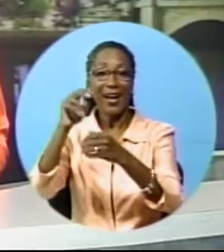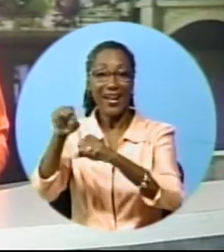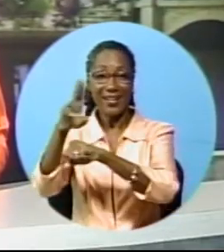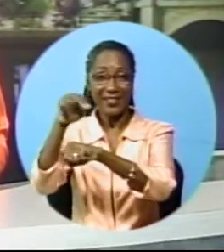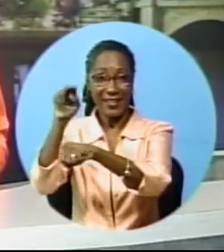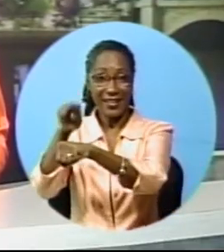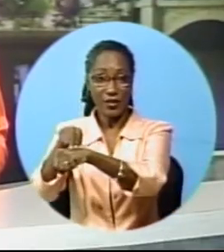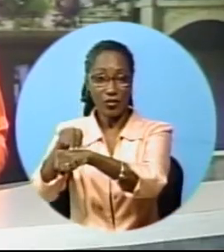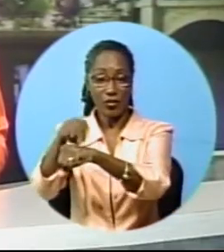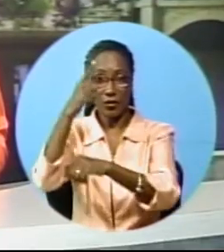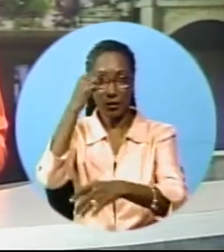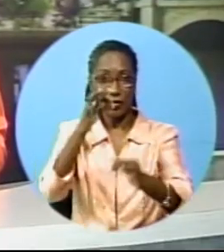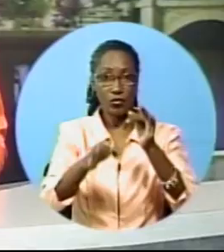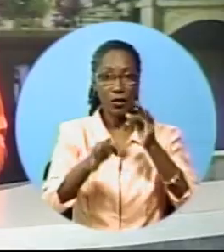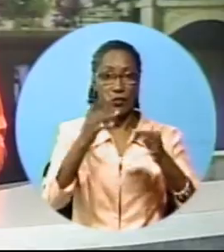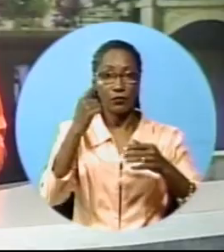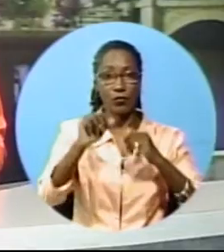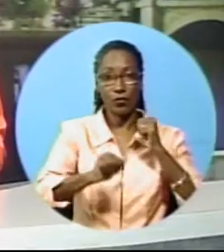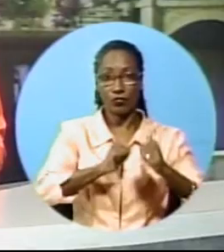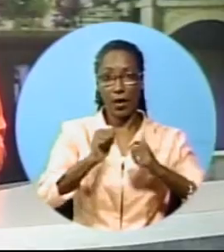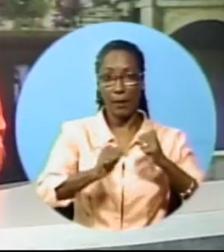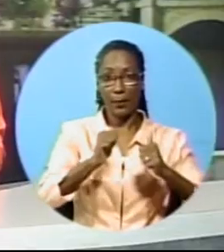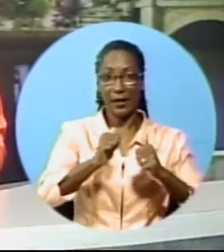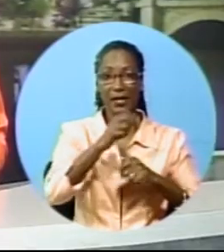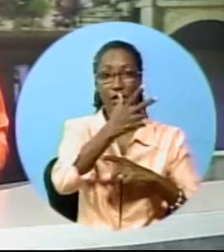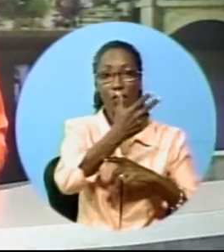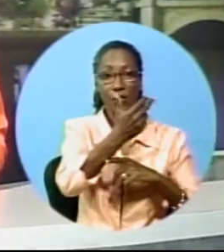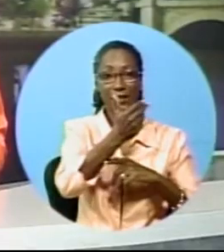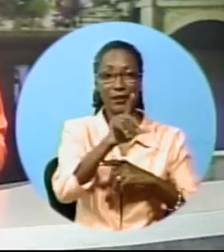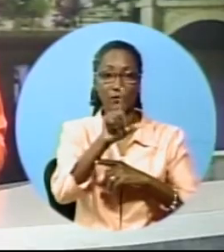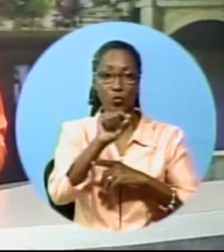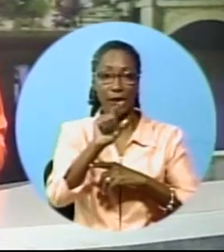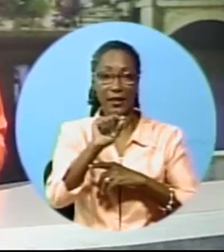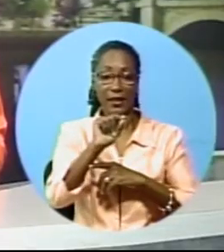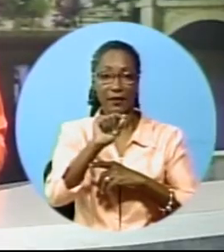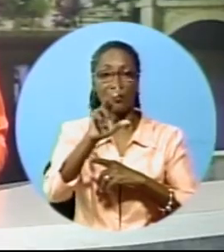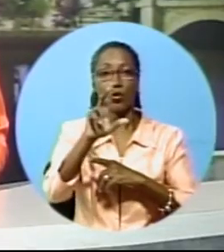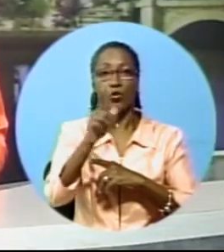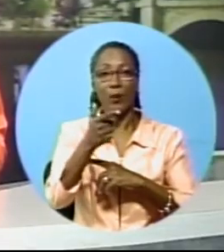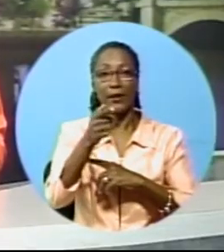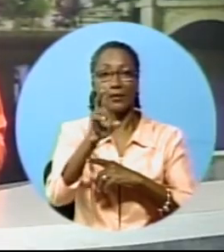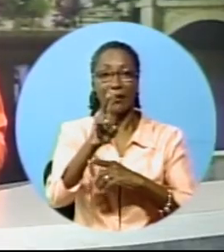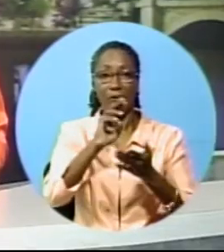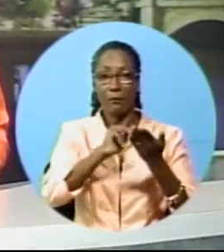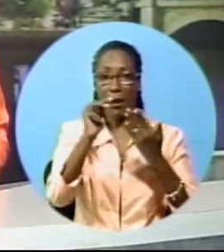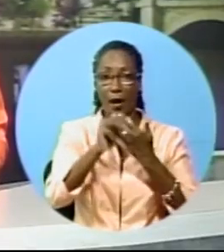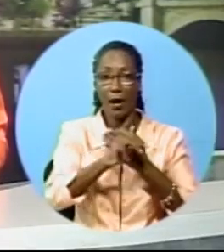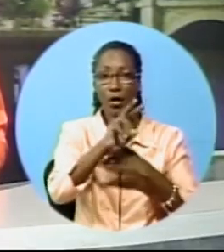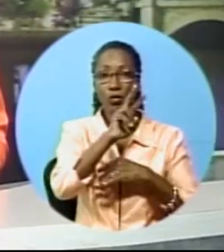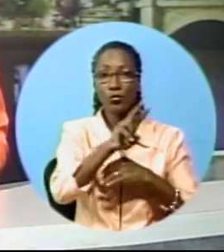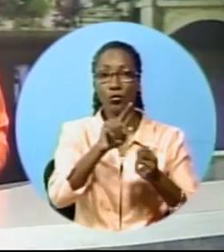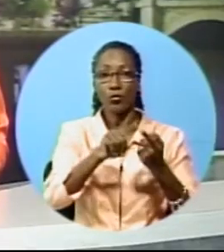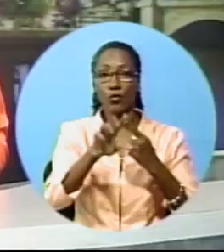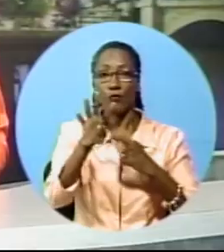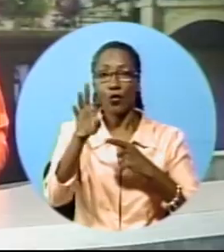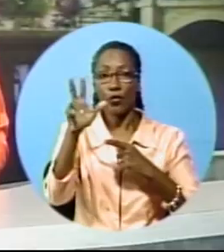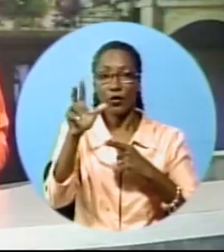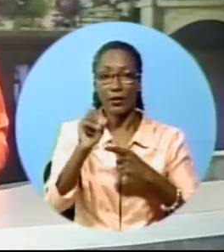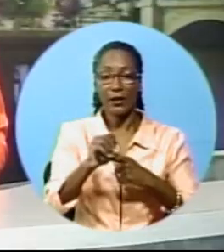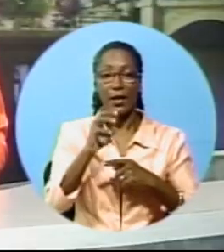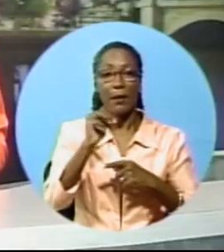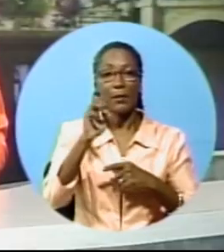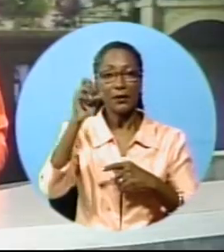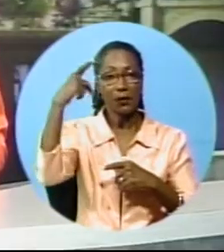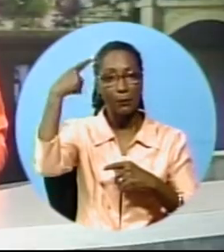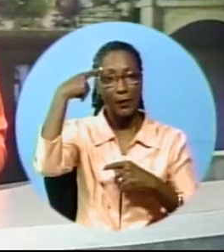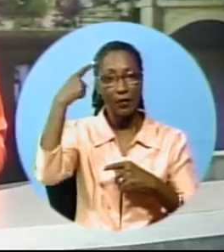competition are the 13th, 20th and 27th of May from 2 p.m. to 4:30 p.m. Mr. Pilgrim is hopeful that parents